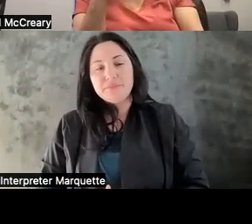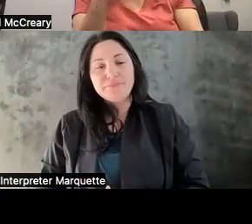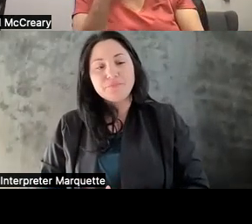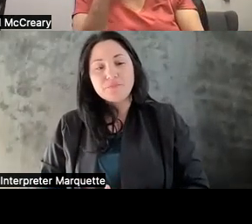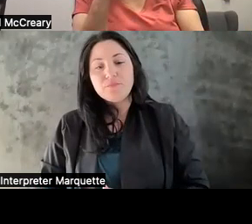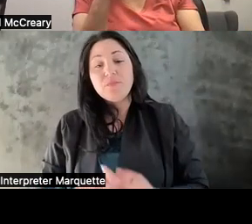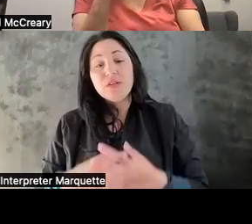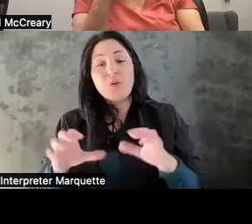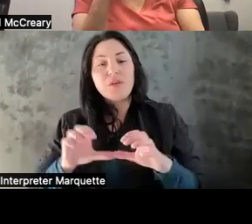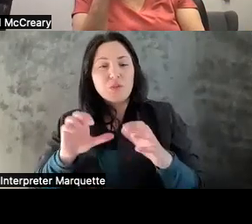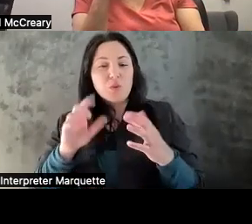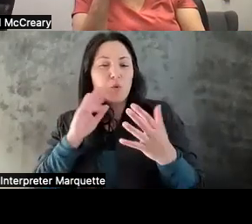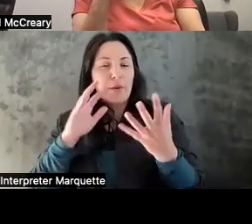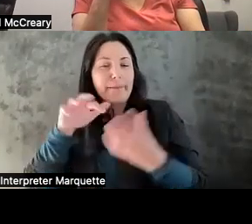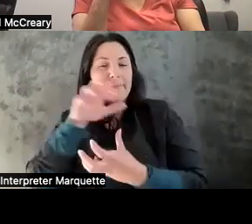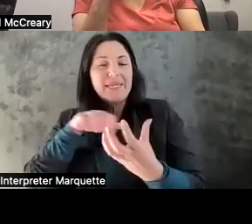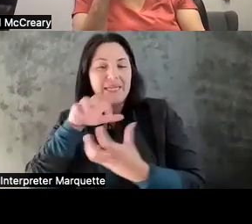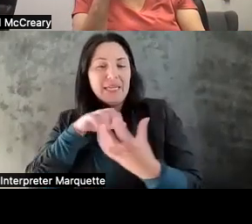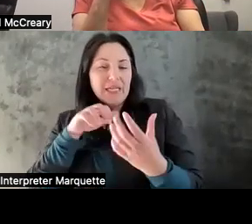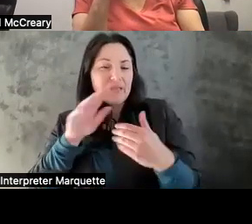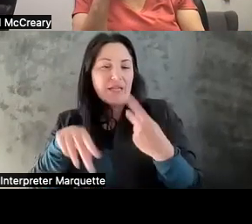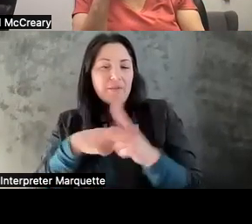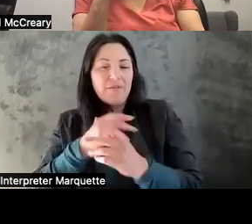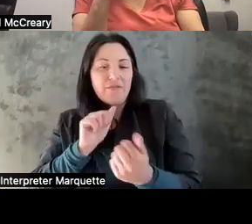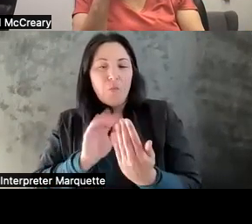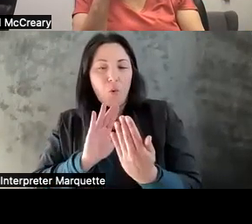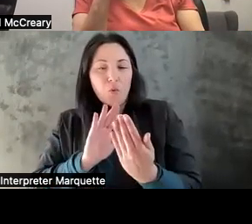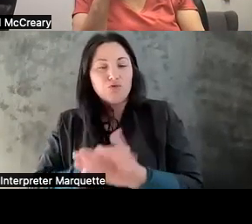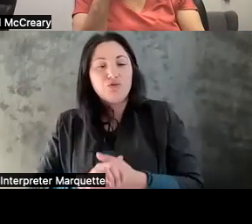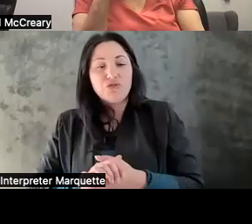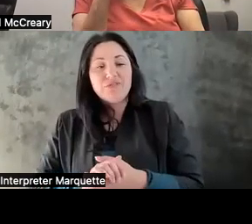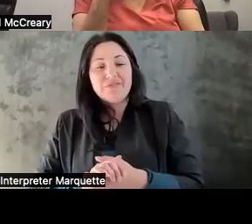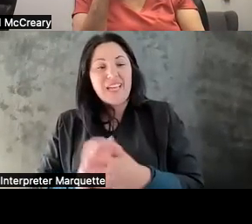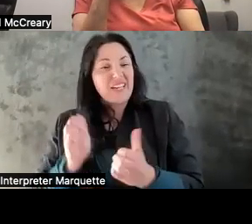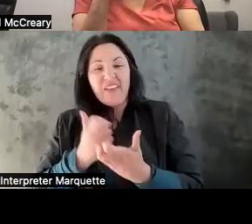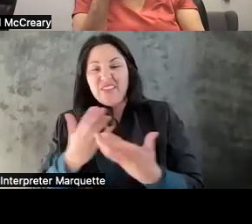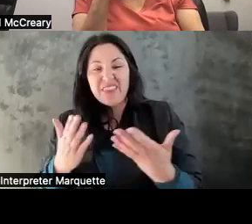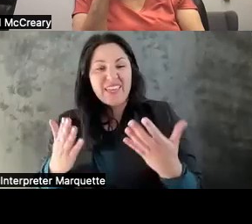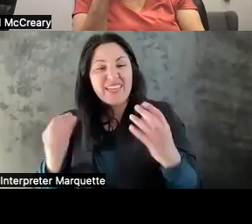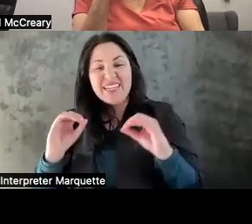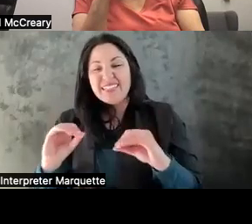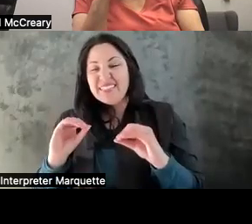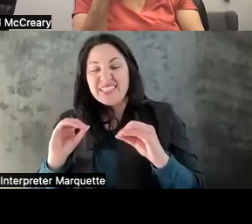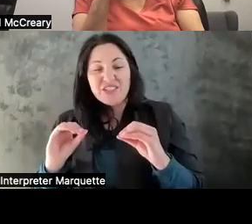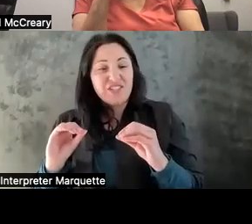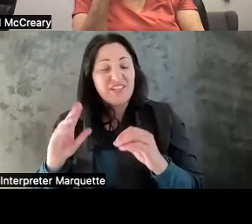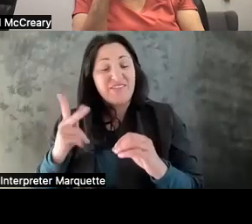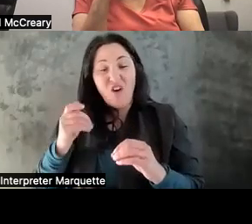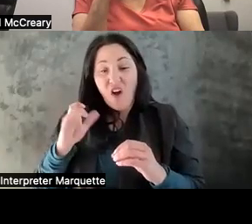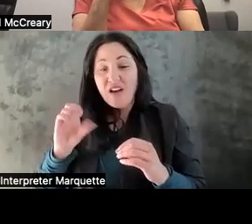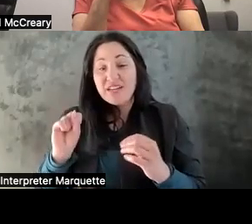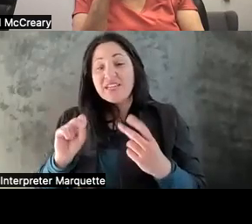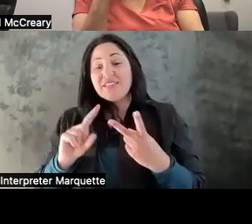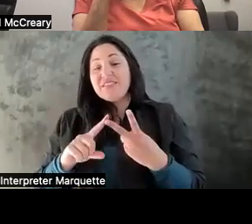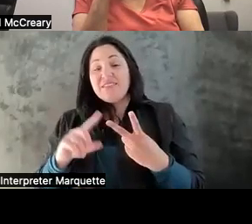so we do a combined approach with everything, teaching them phonics instruction as